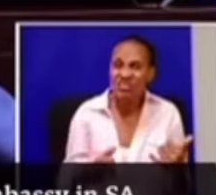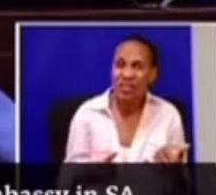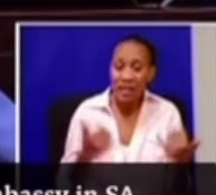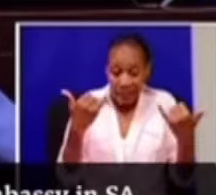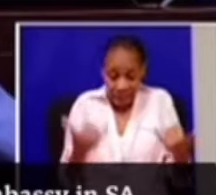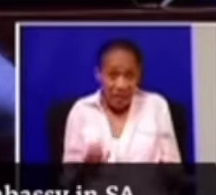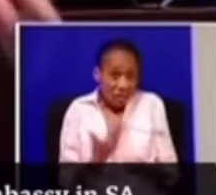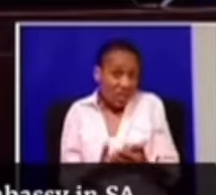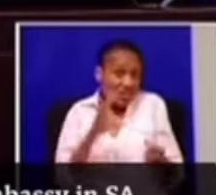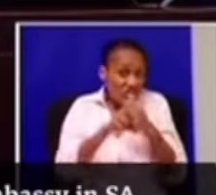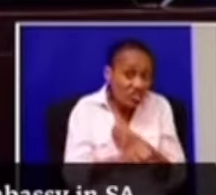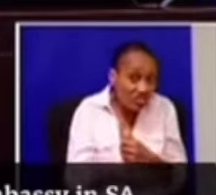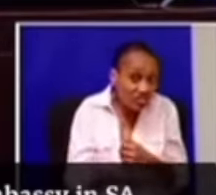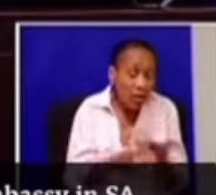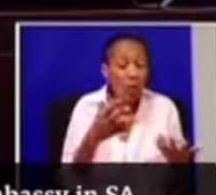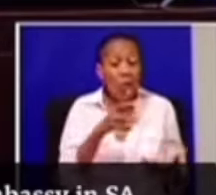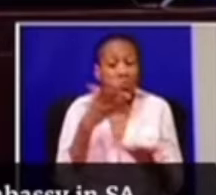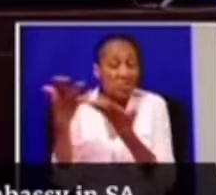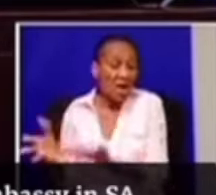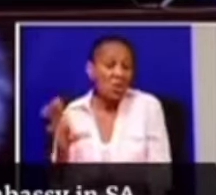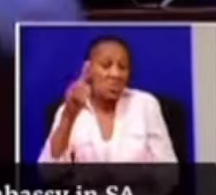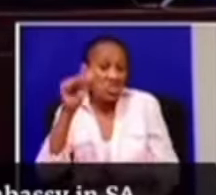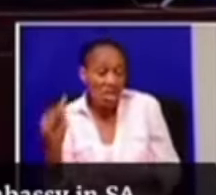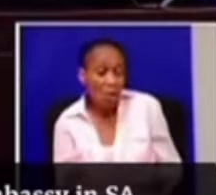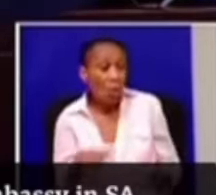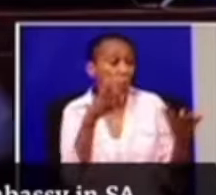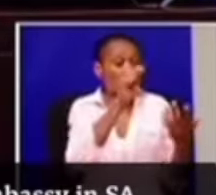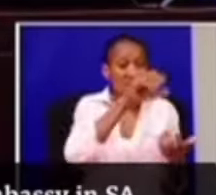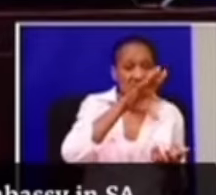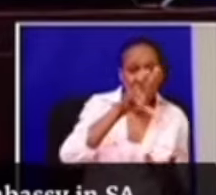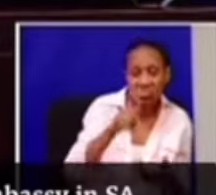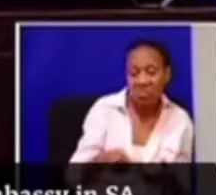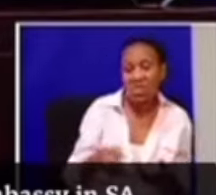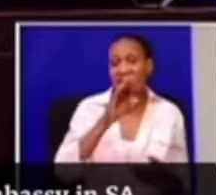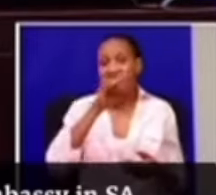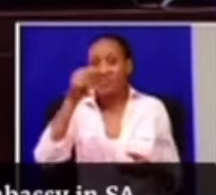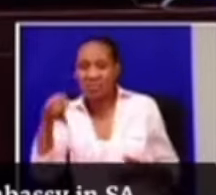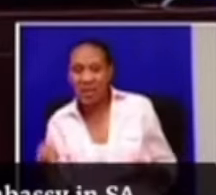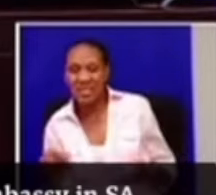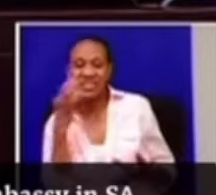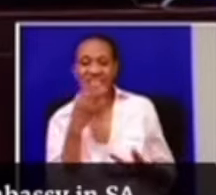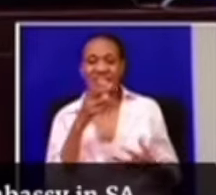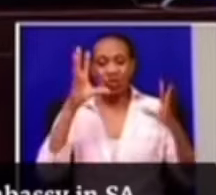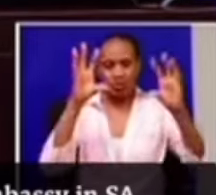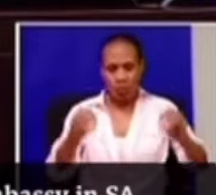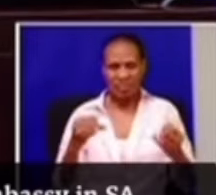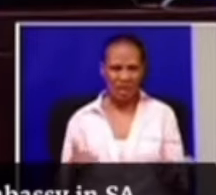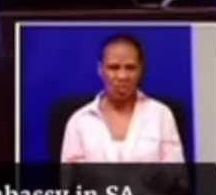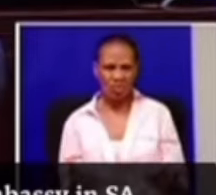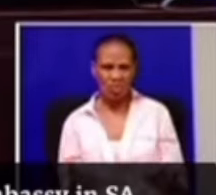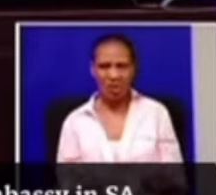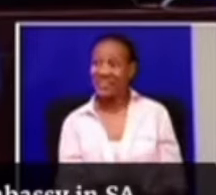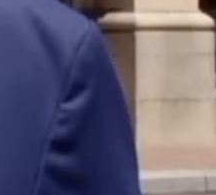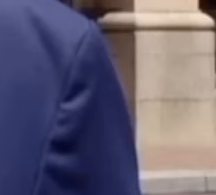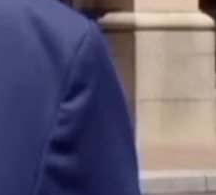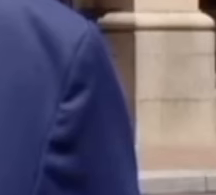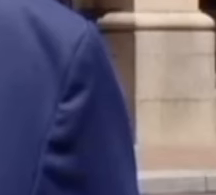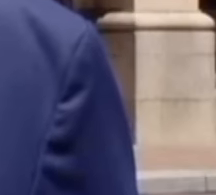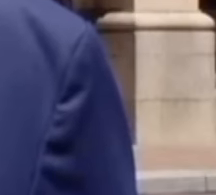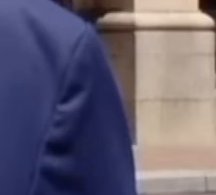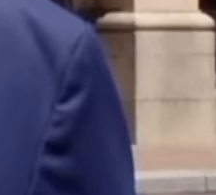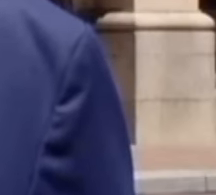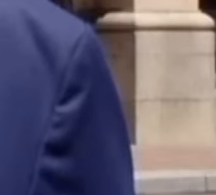nfp mp sheikh imam welcomed the revolutionary decision al-jamal leader hanif